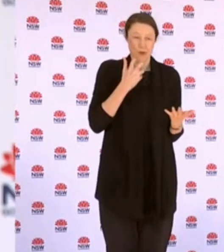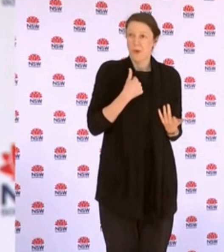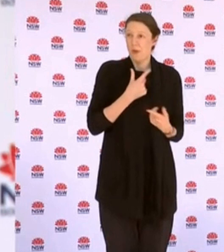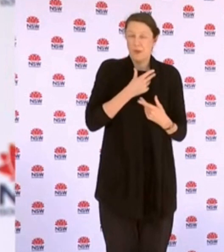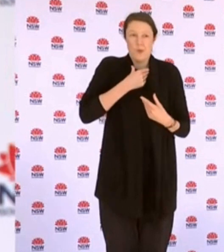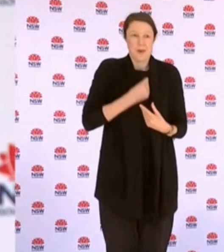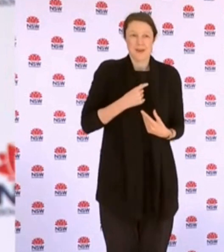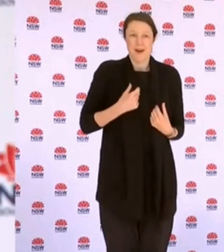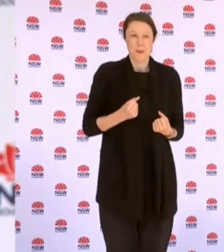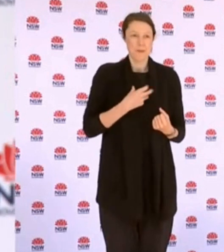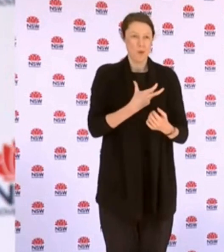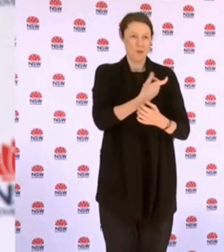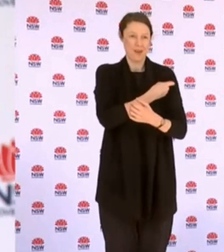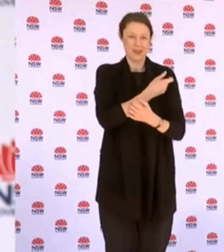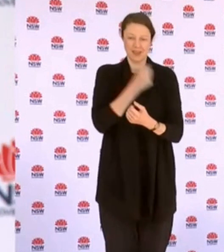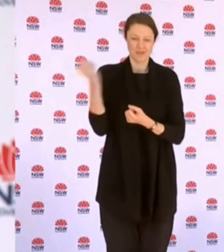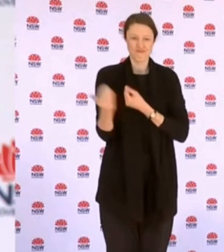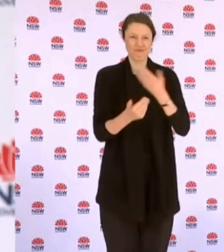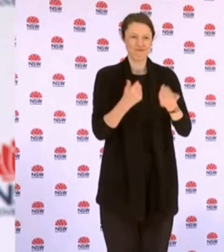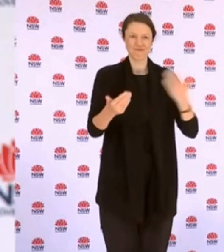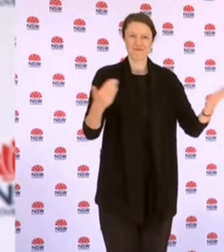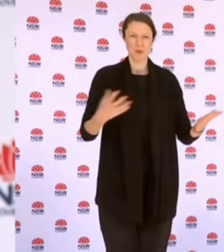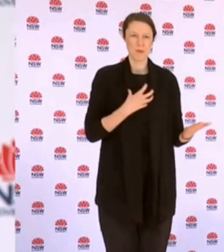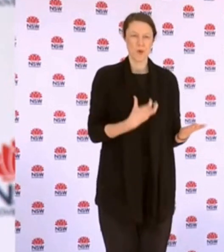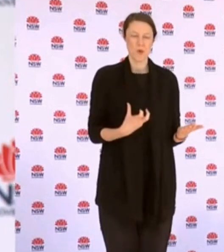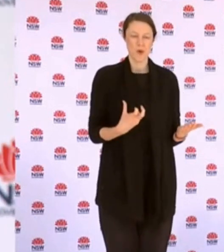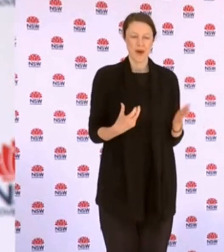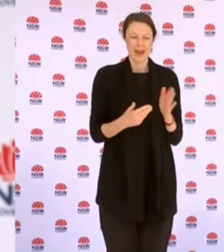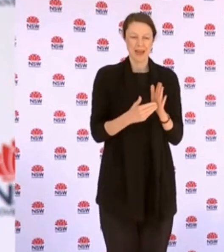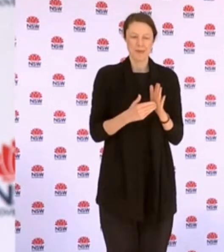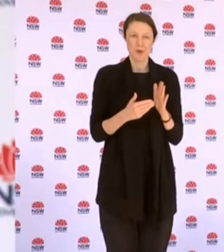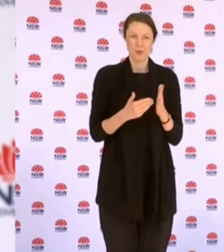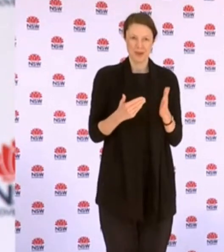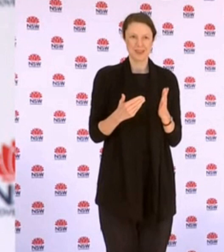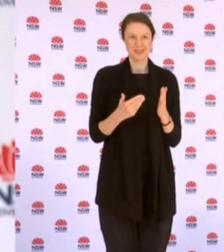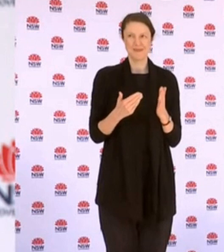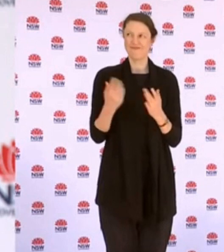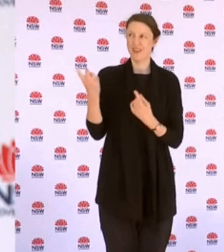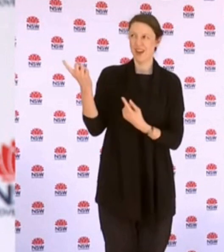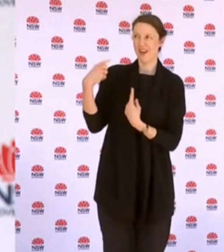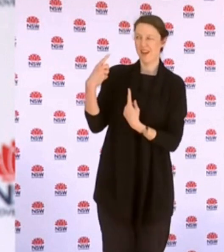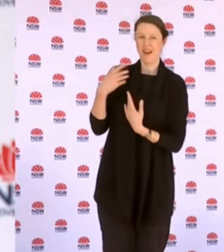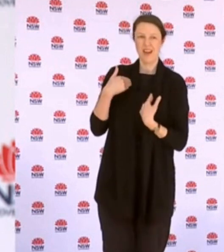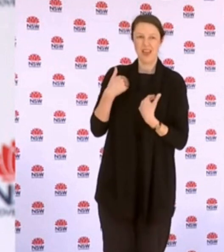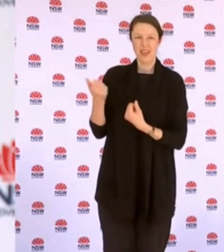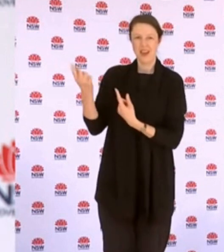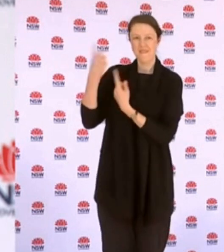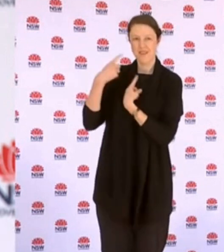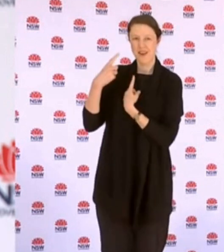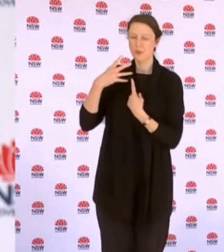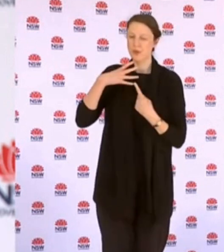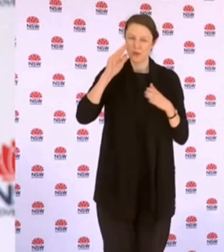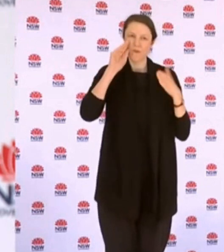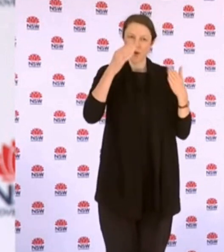like to be able to distribute it more broadly. But at the present time, the health advice is we really do have to focus on the groups that we're focusing